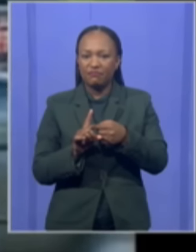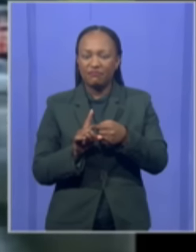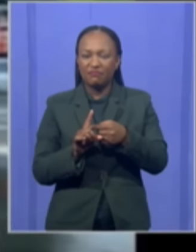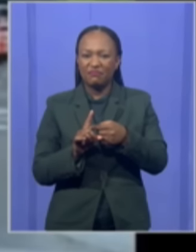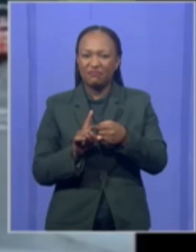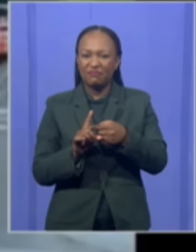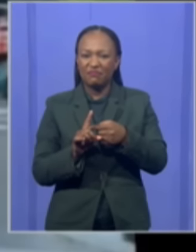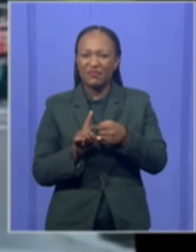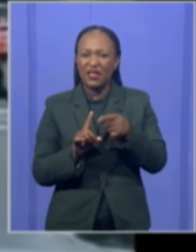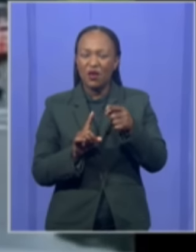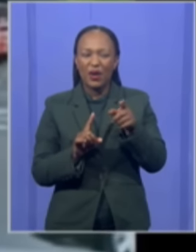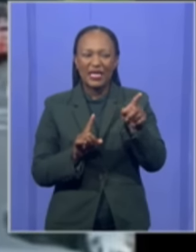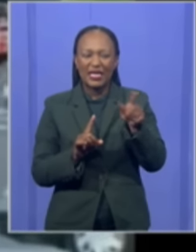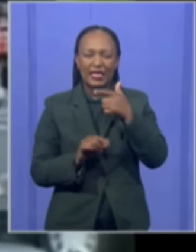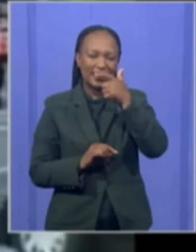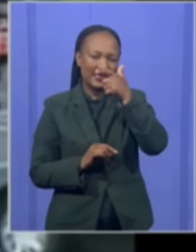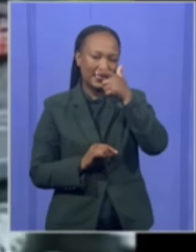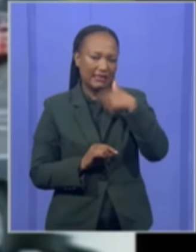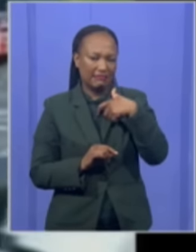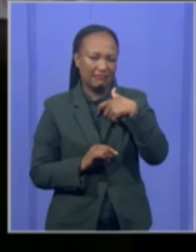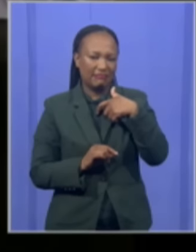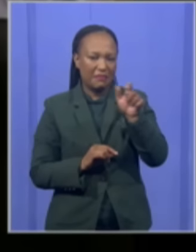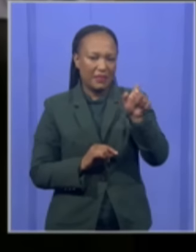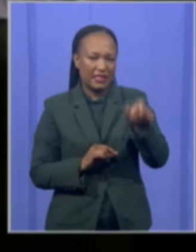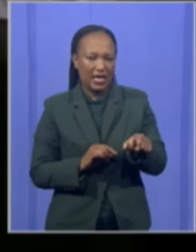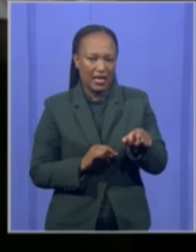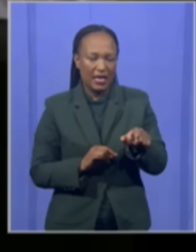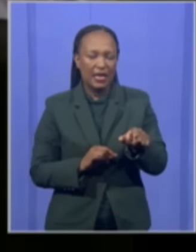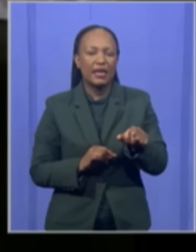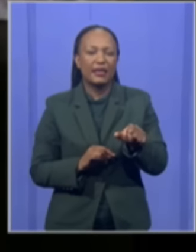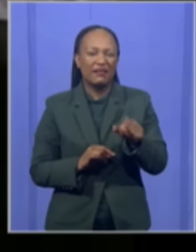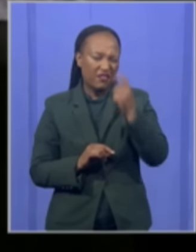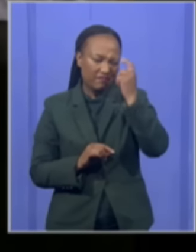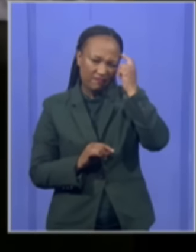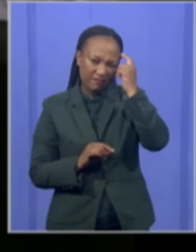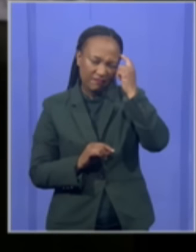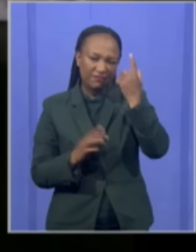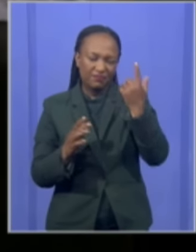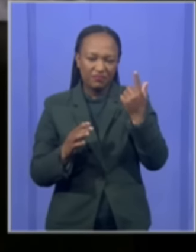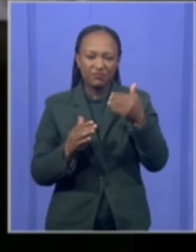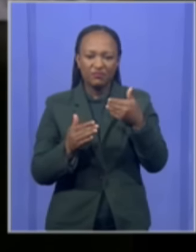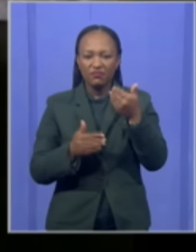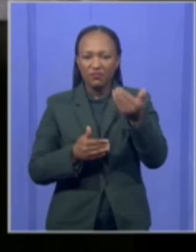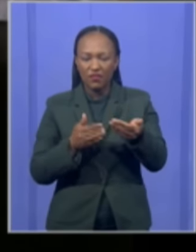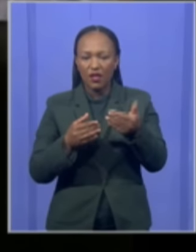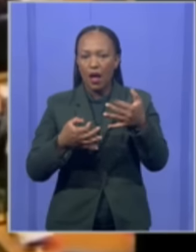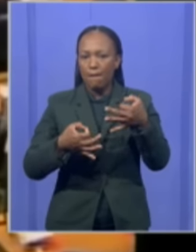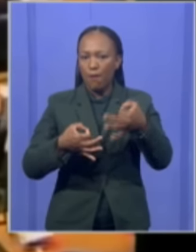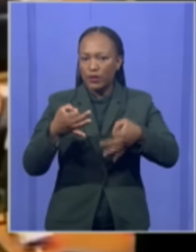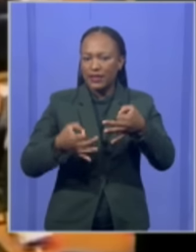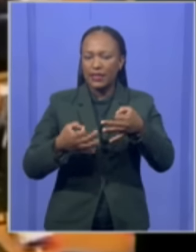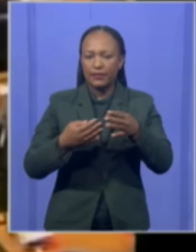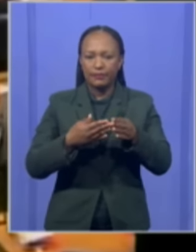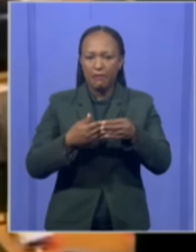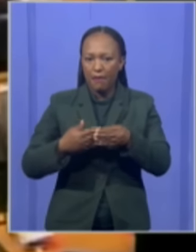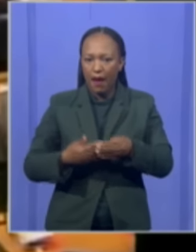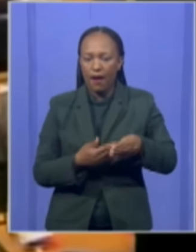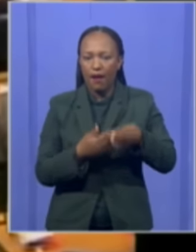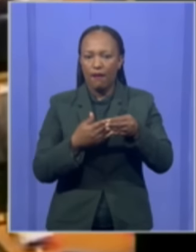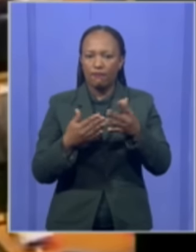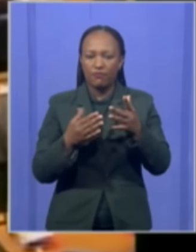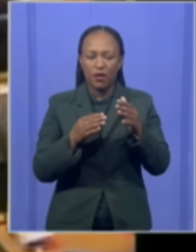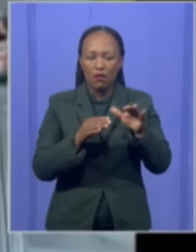Intellectually he's a sad case. Morago ga fao bora dipolotiki le mekgatlo ya dipolotiki e go